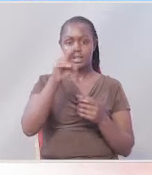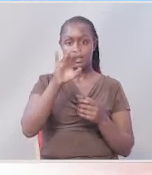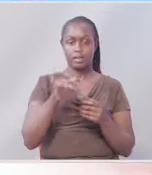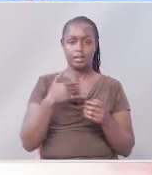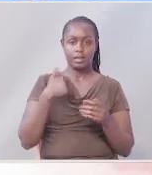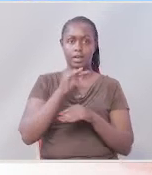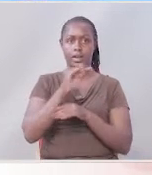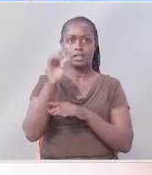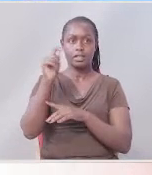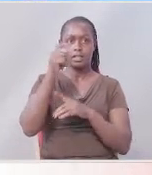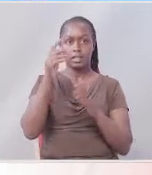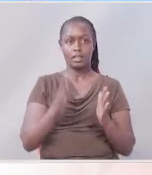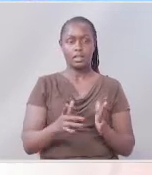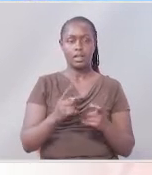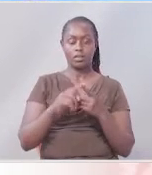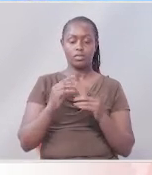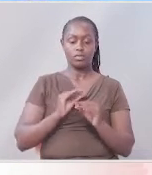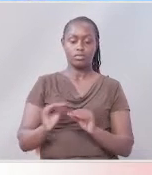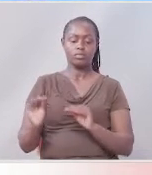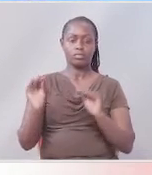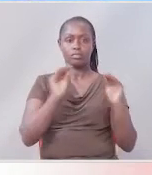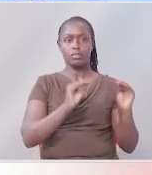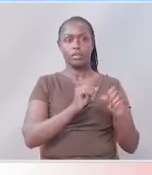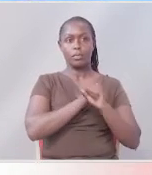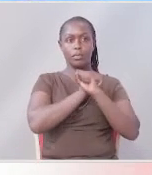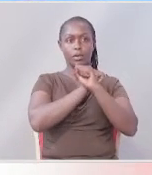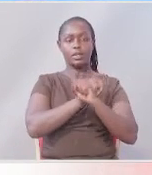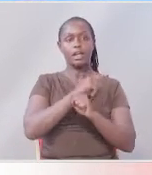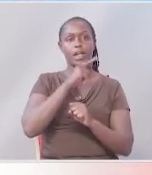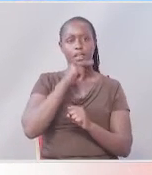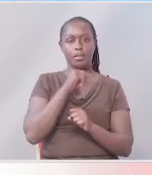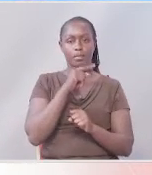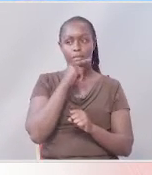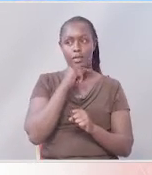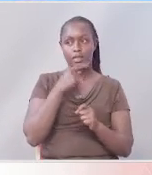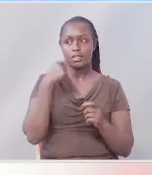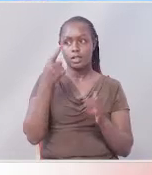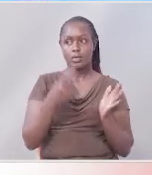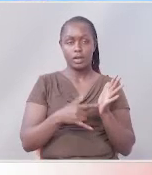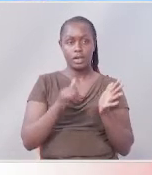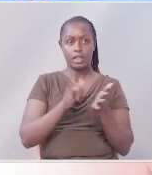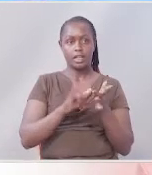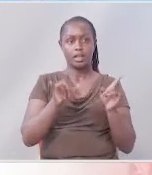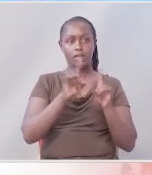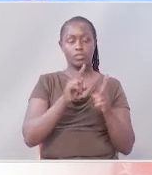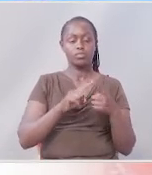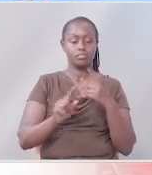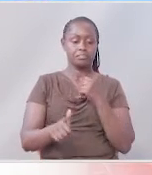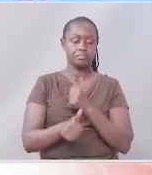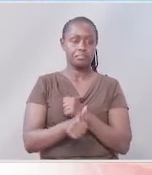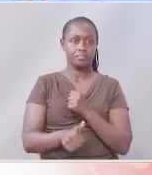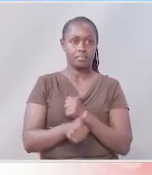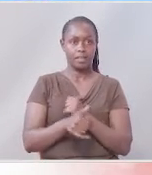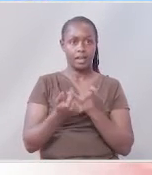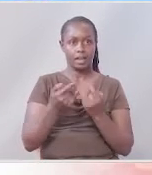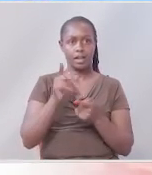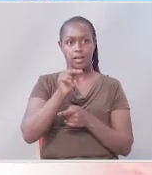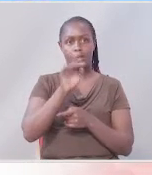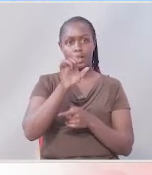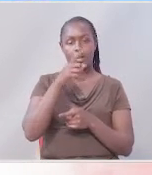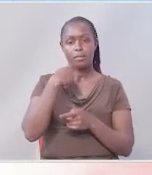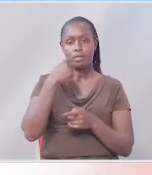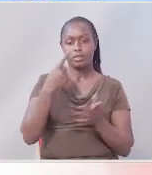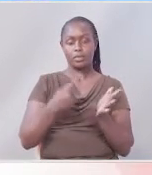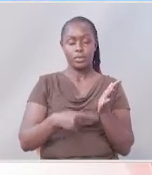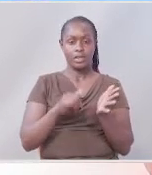urged Kenyans to now shift focus on protecting the boy child, saying they are in danger. Kilimo claims the boy